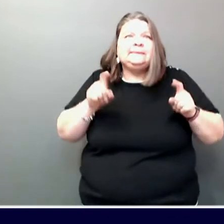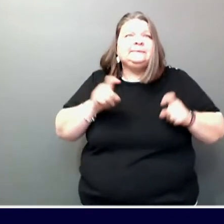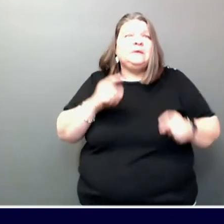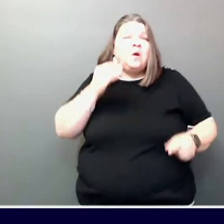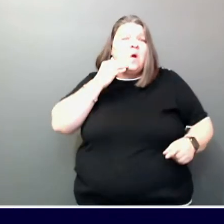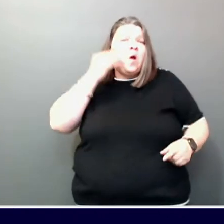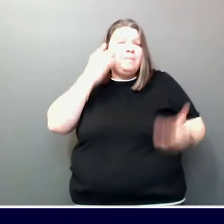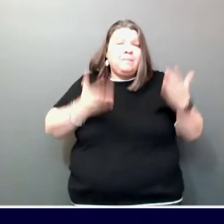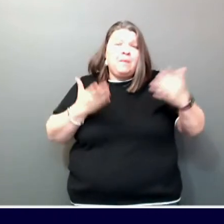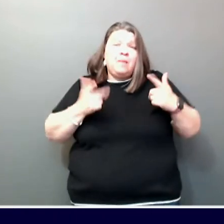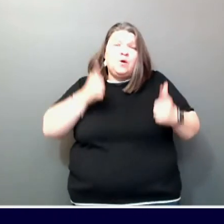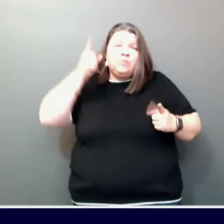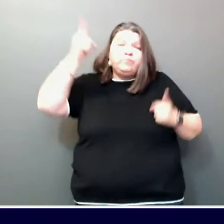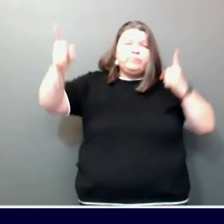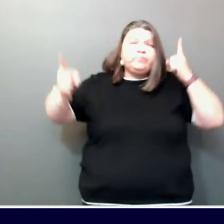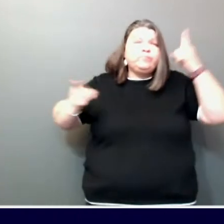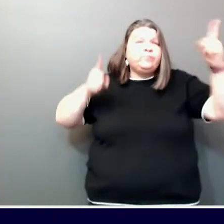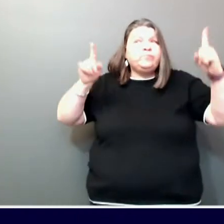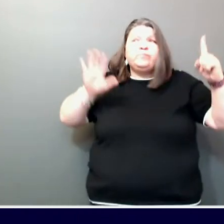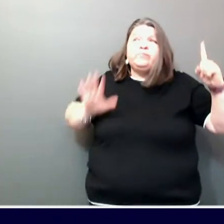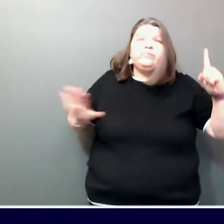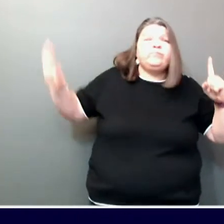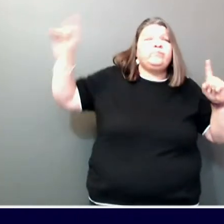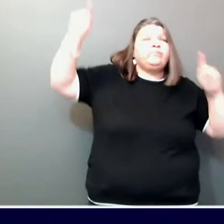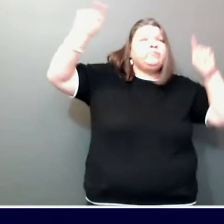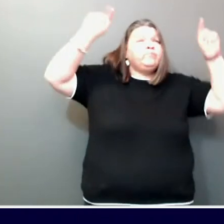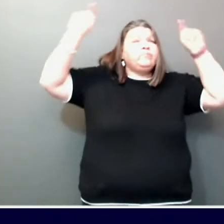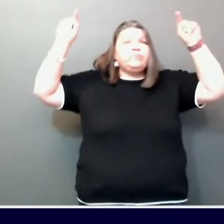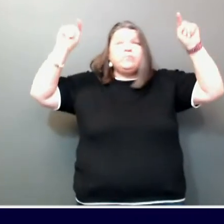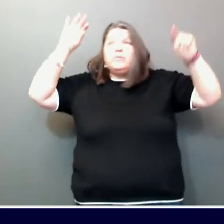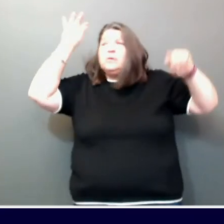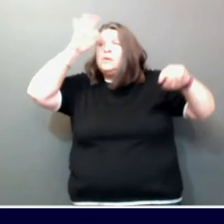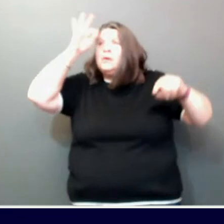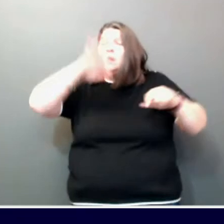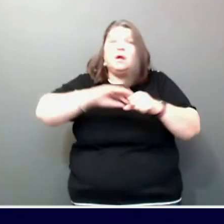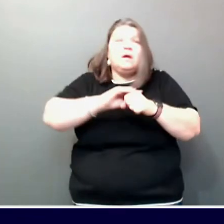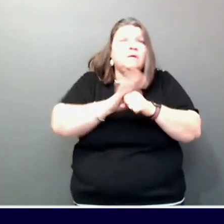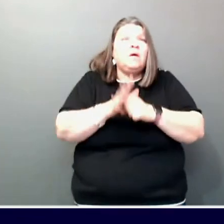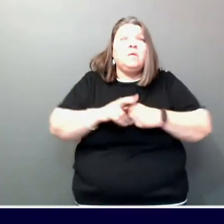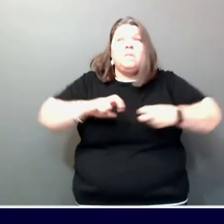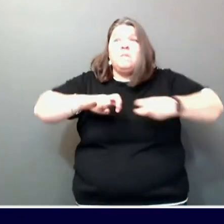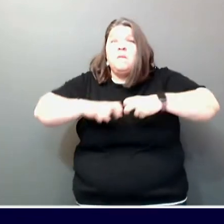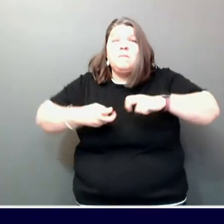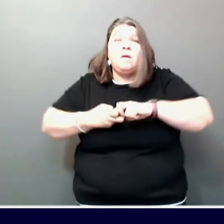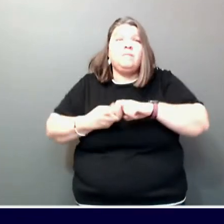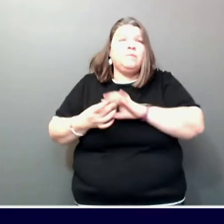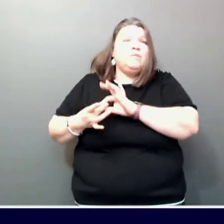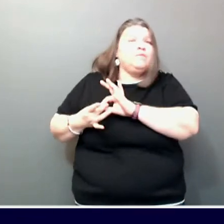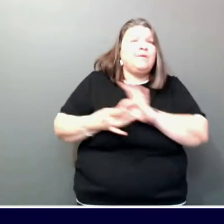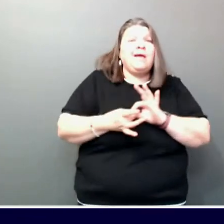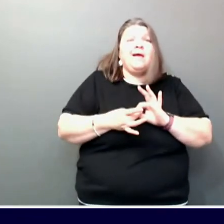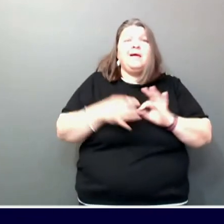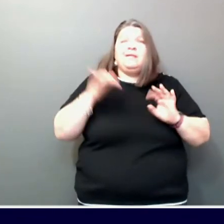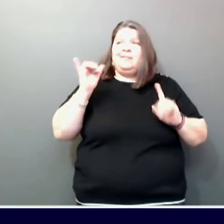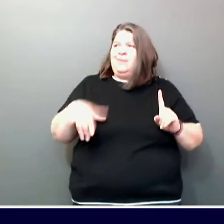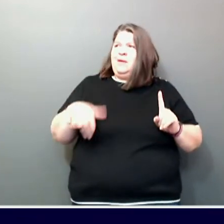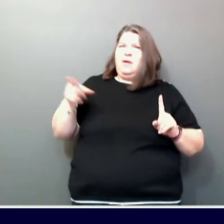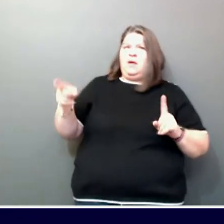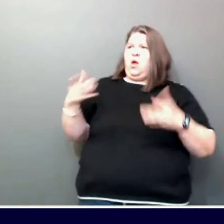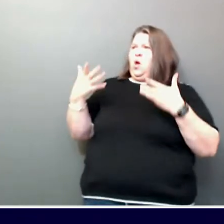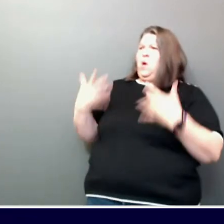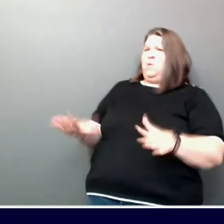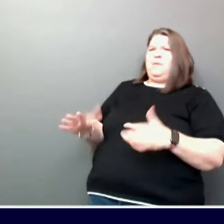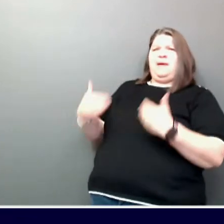understand the spectrum of what's going on. These are folks that probably were already facing challenges in accessing healthcare through the various